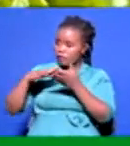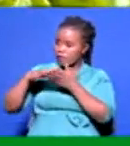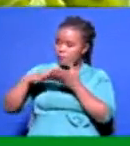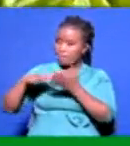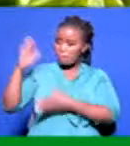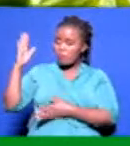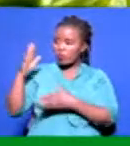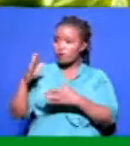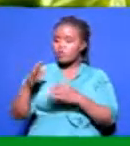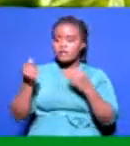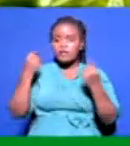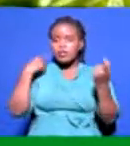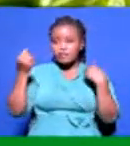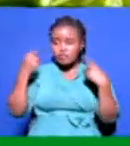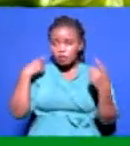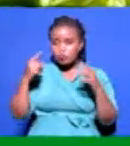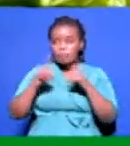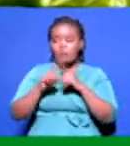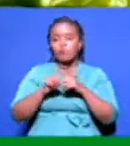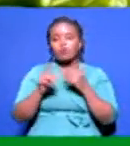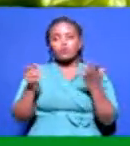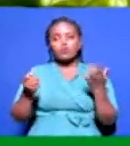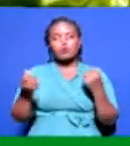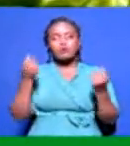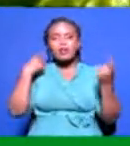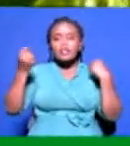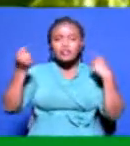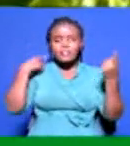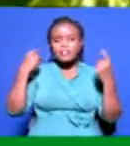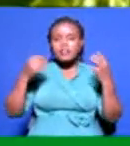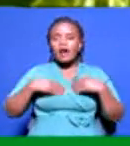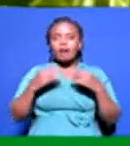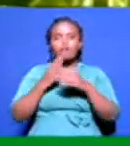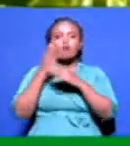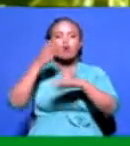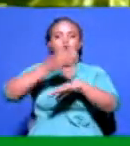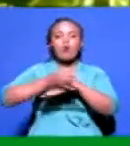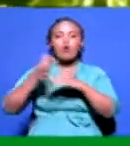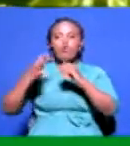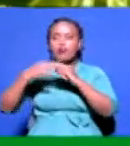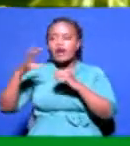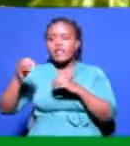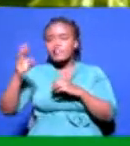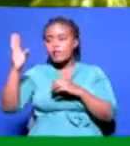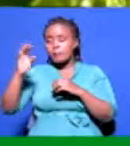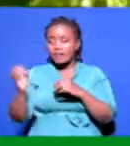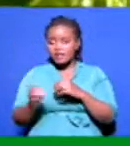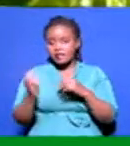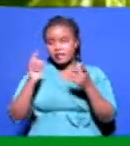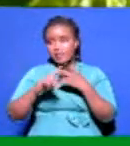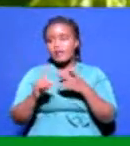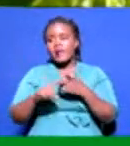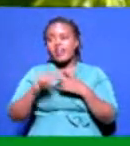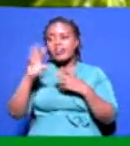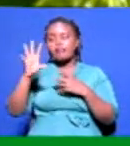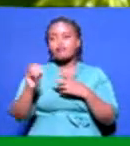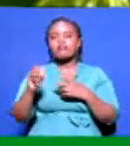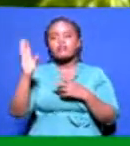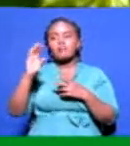as the cash crop contributing more than 80% of household incomes and employs over 50% of the county's